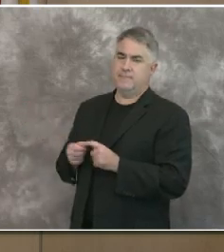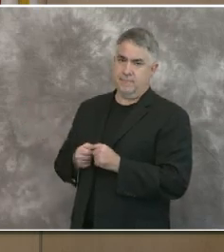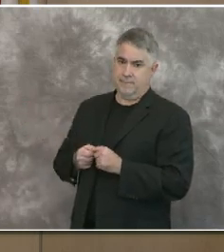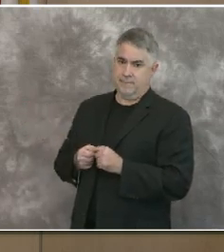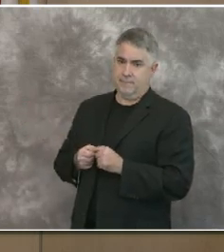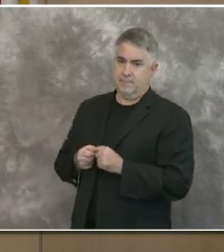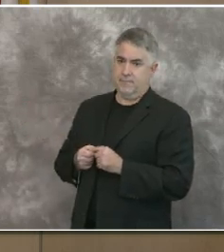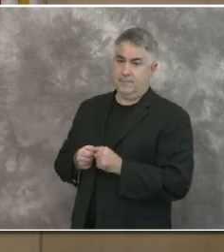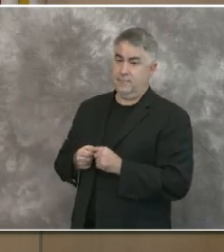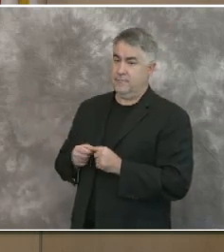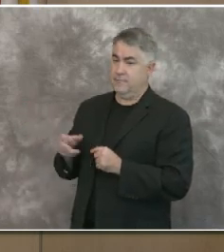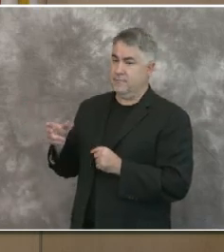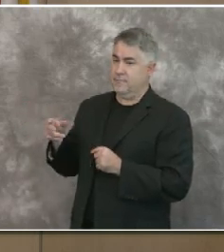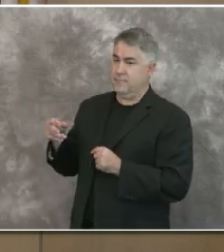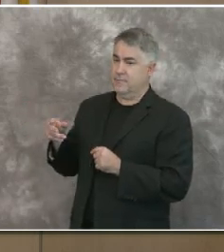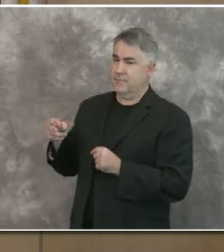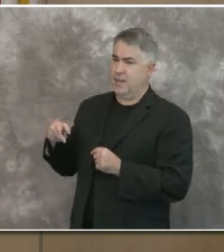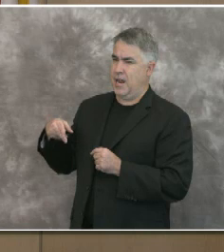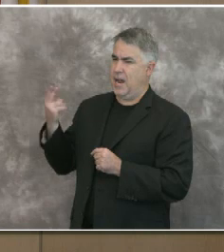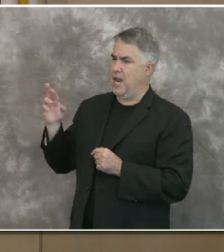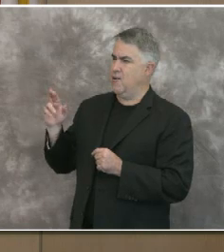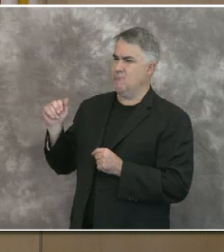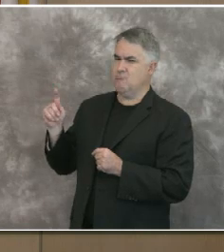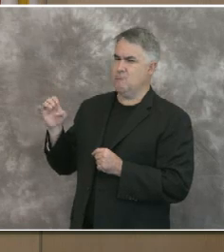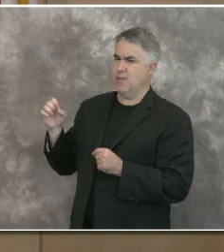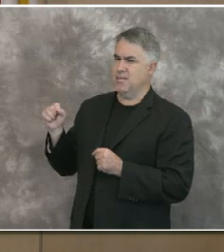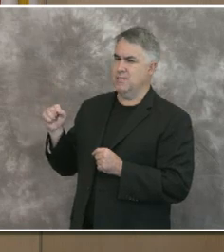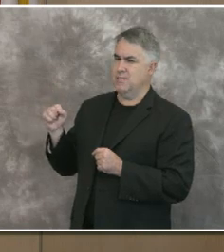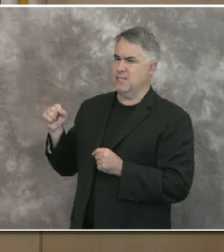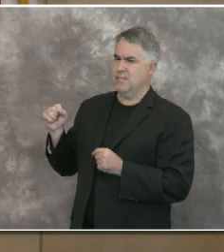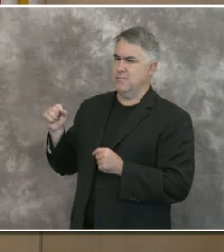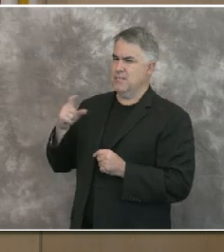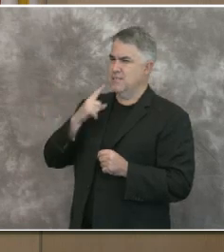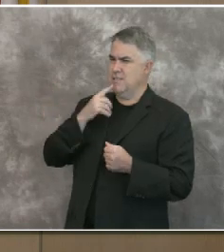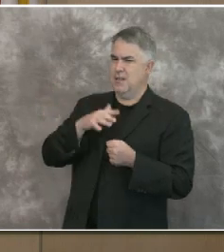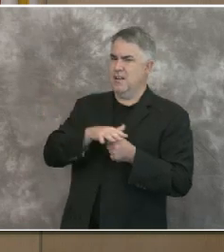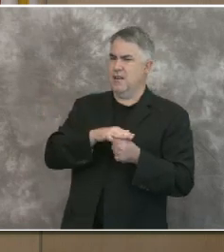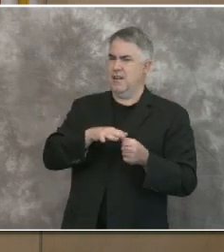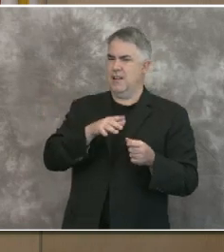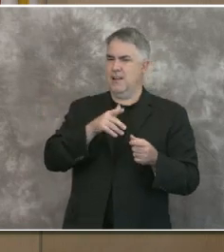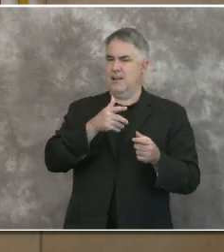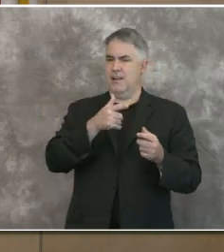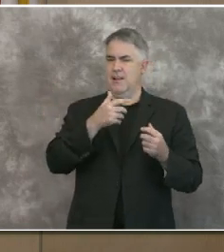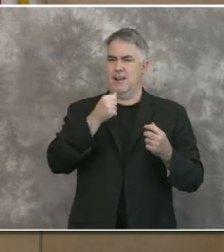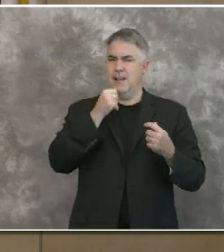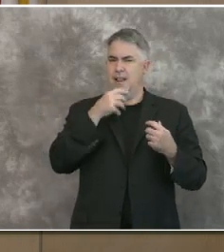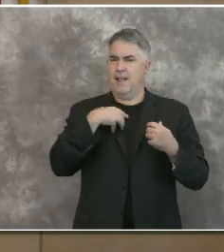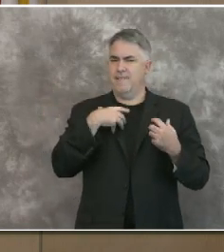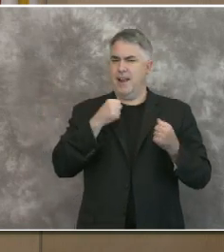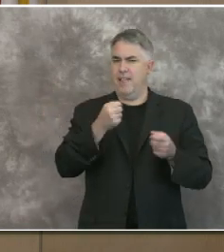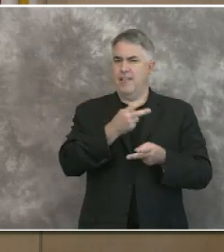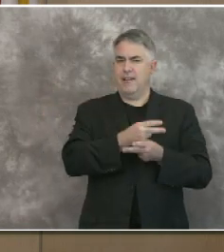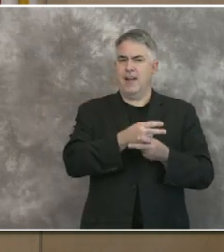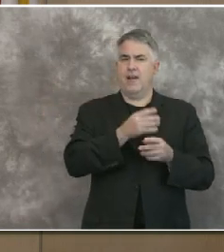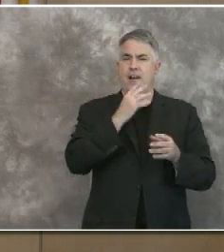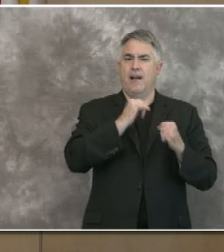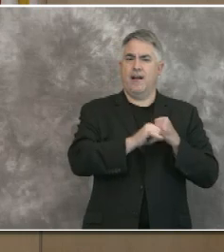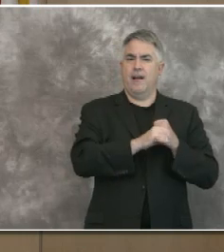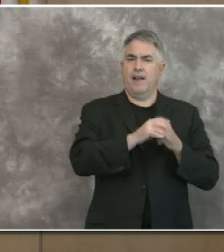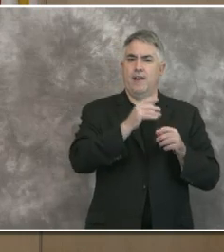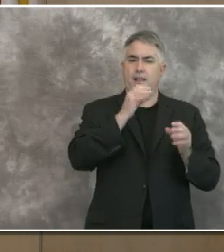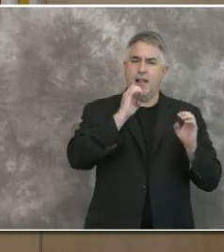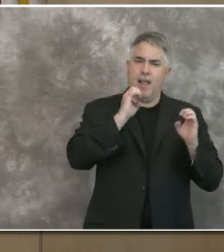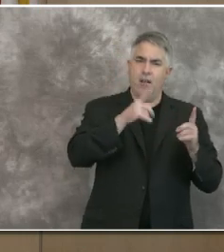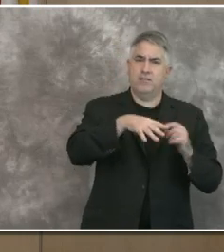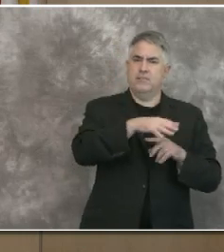rates? Are we seeing? Is it a lack of access to healthcare, for example? I mean, has there been any type of correlation between the high rates of COVID infections